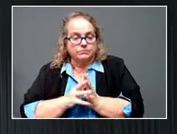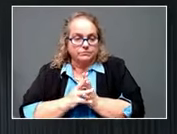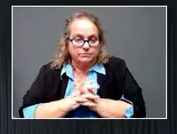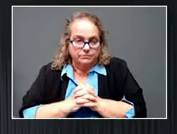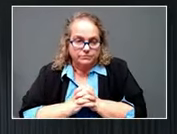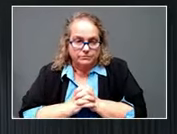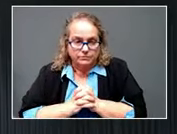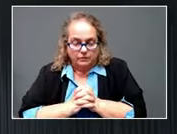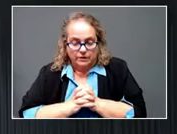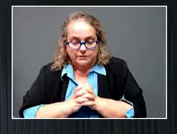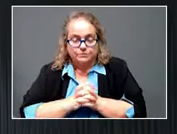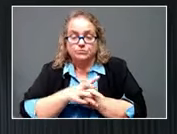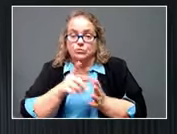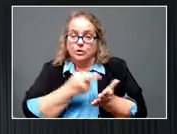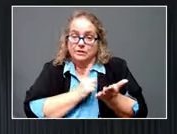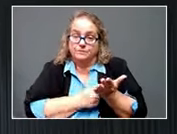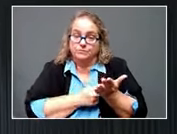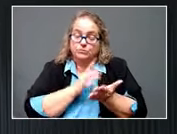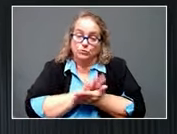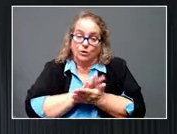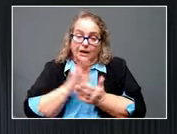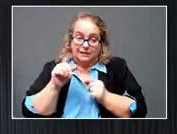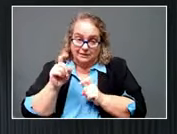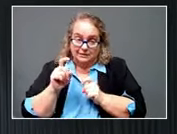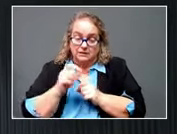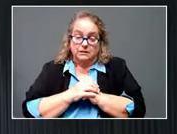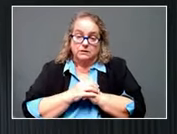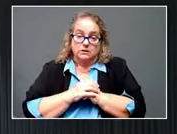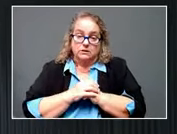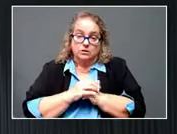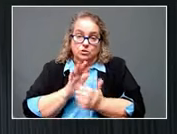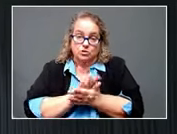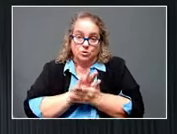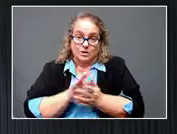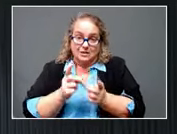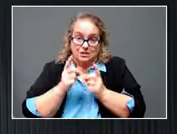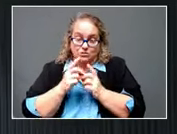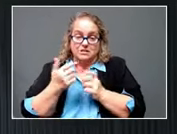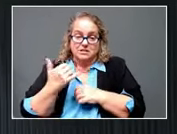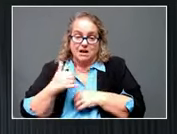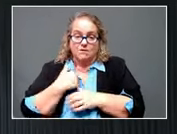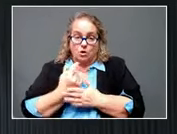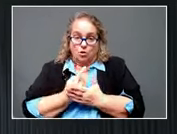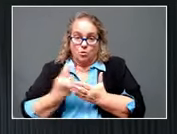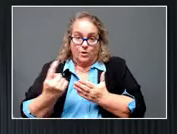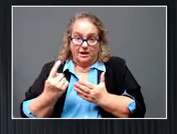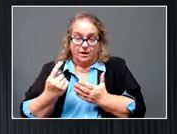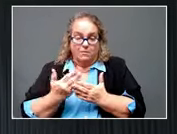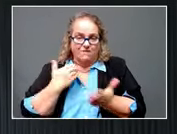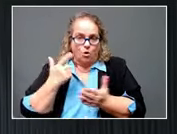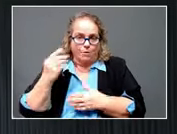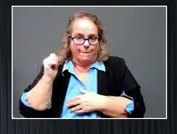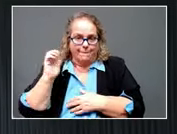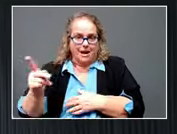testing. Going before school districts, they have this week still before they go back to class. Yeah. Next week, a lot of them will. In terms of, I